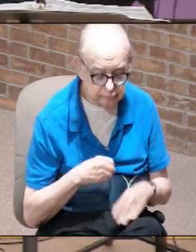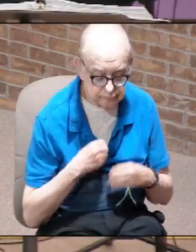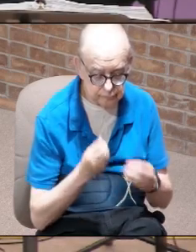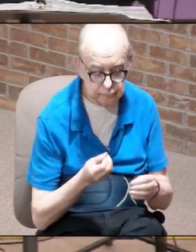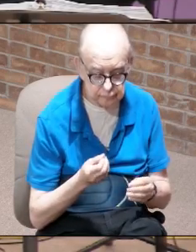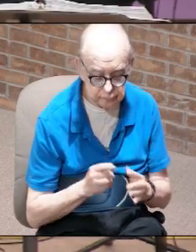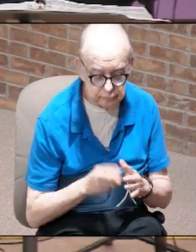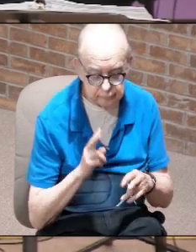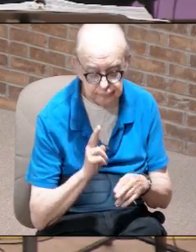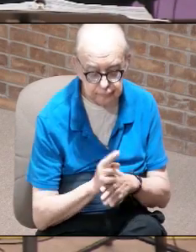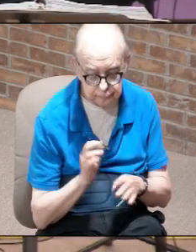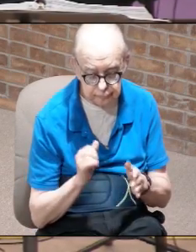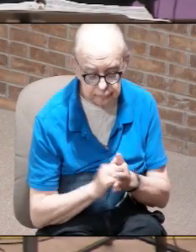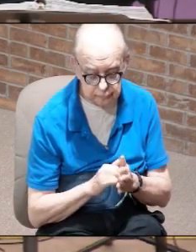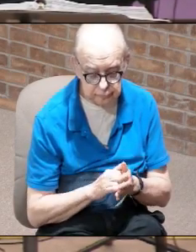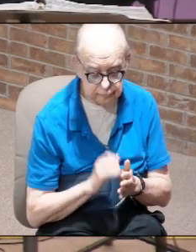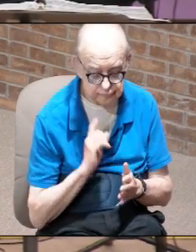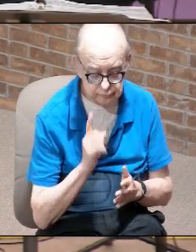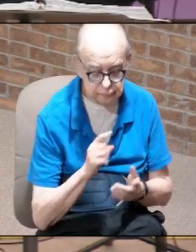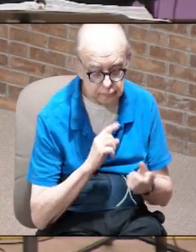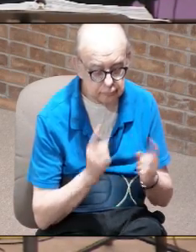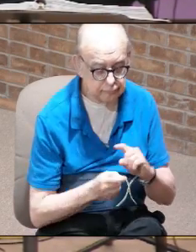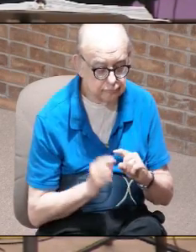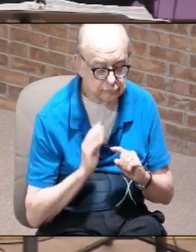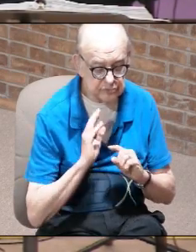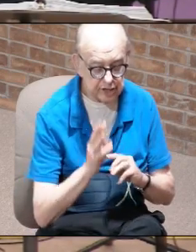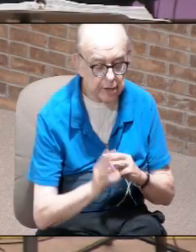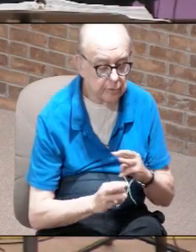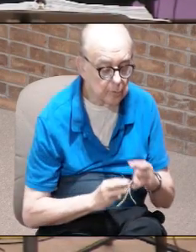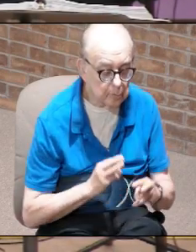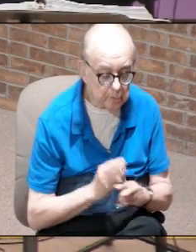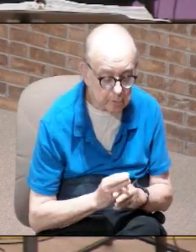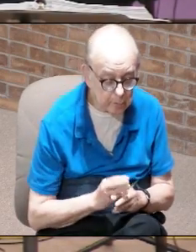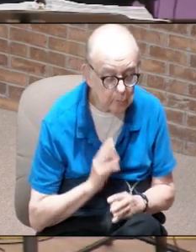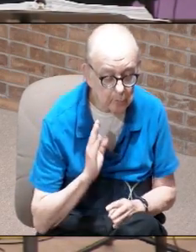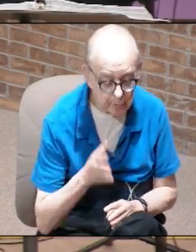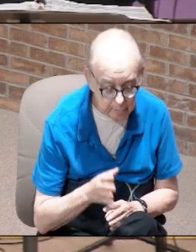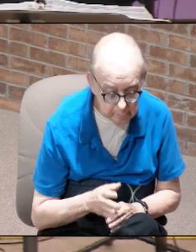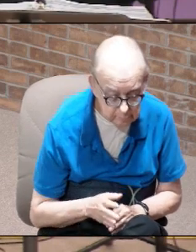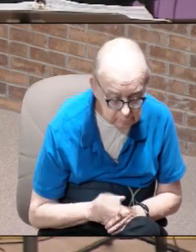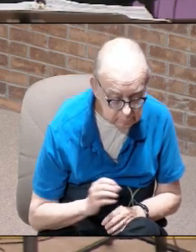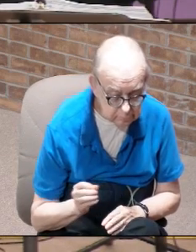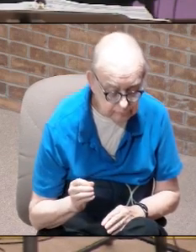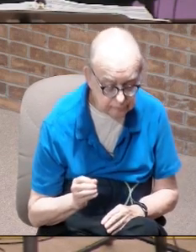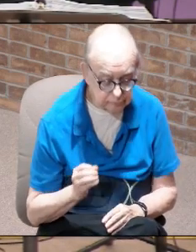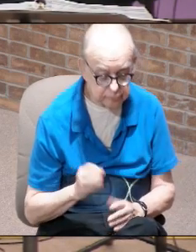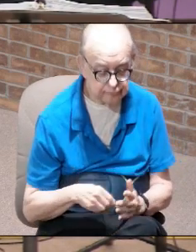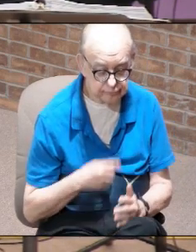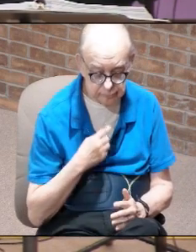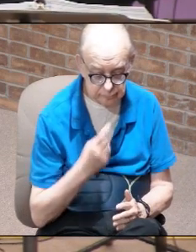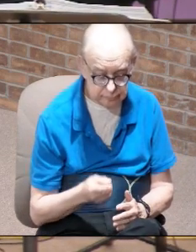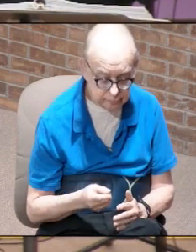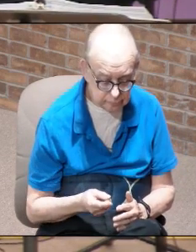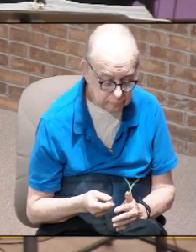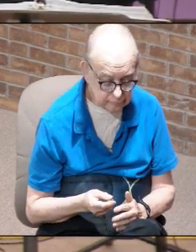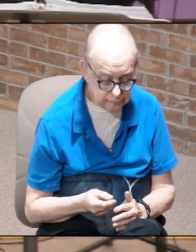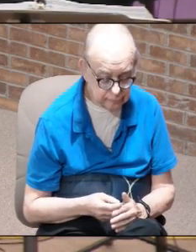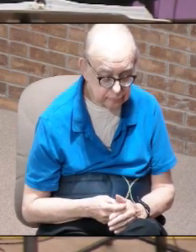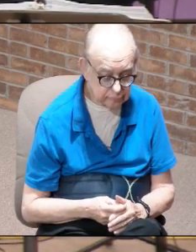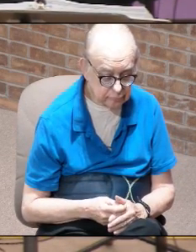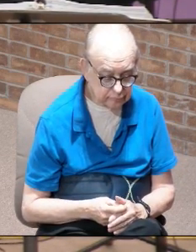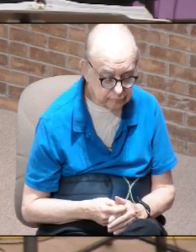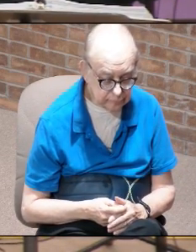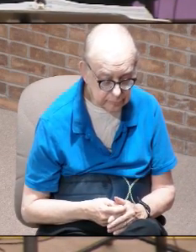start using it, it will change your world. Or, can I say this? It will rock your